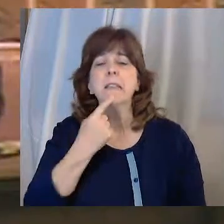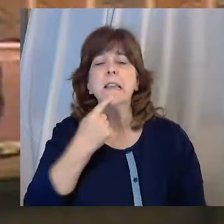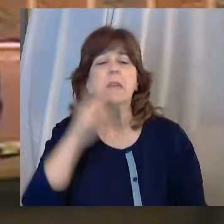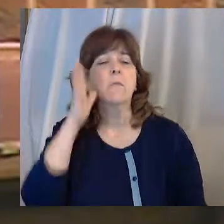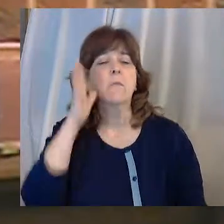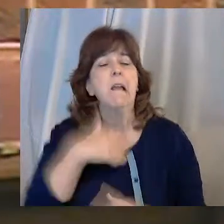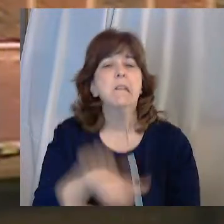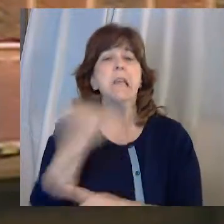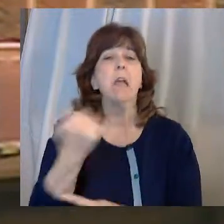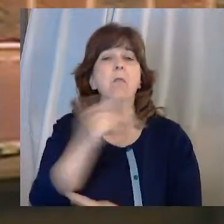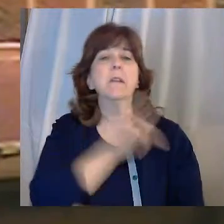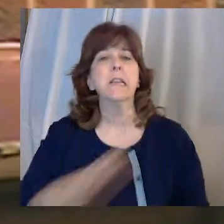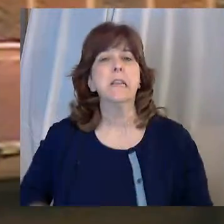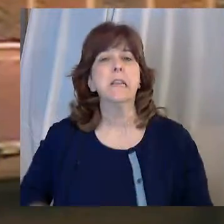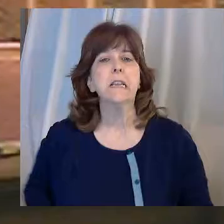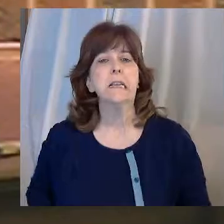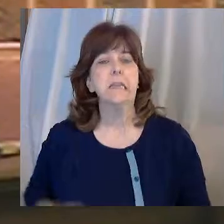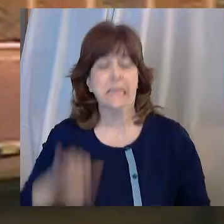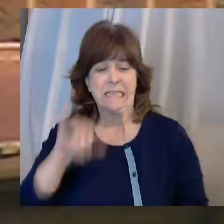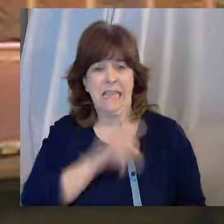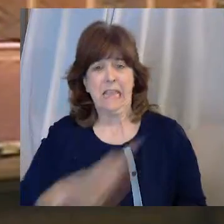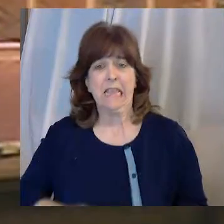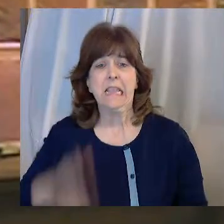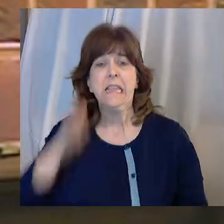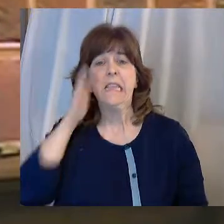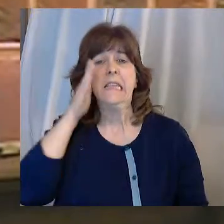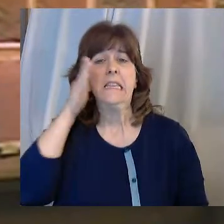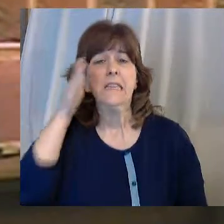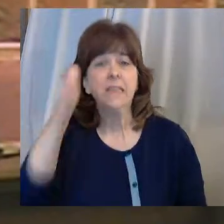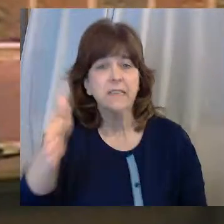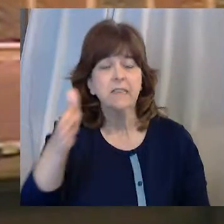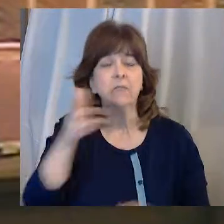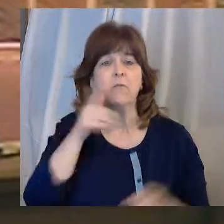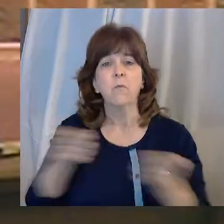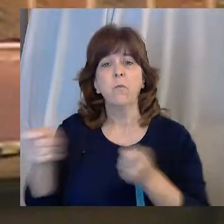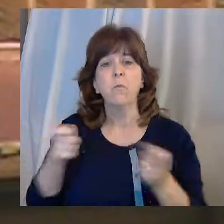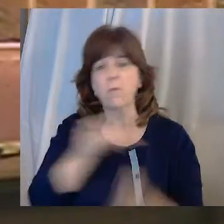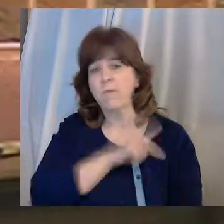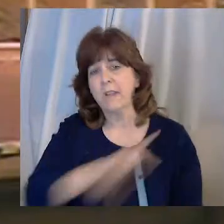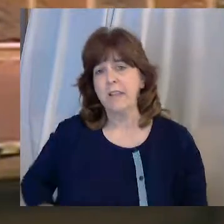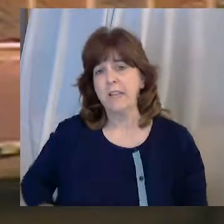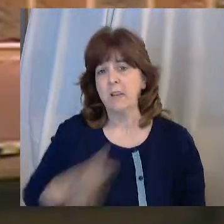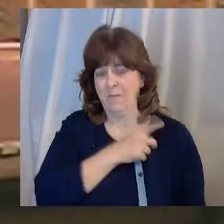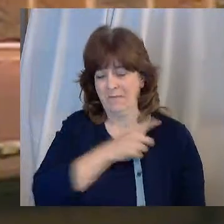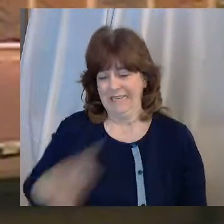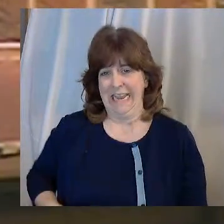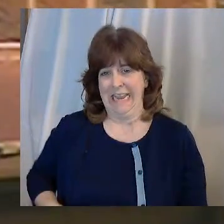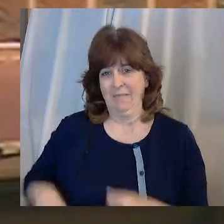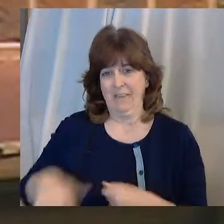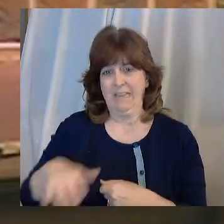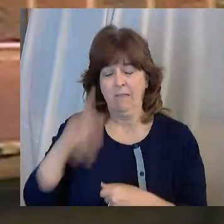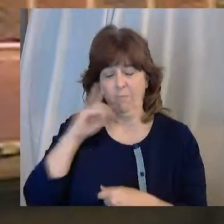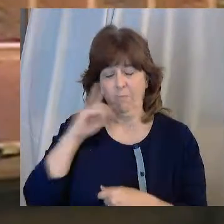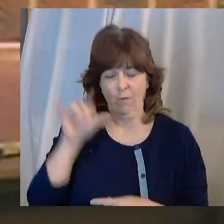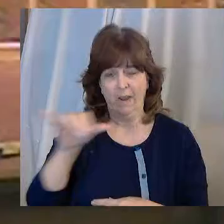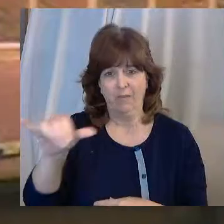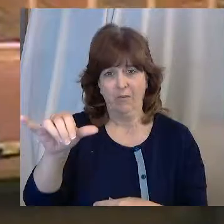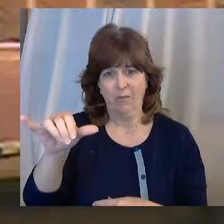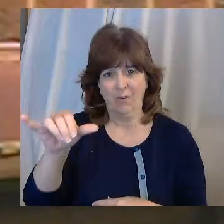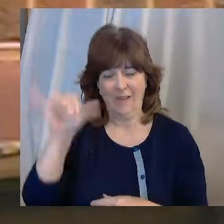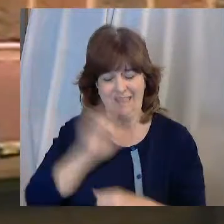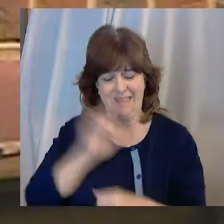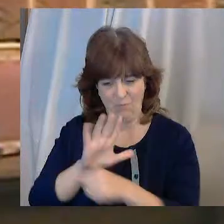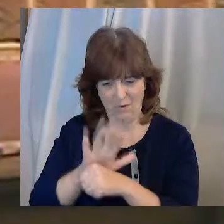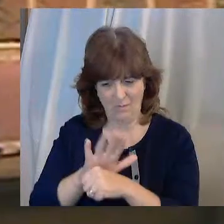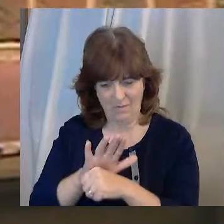This king will be over the kingdom of David forever. The promise that God made to David, one of your descendants